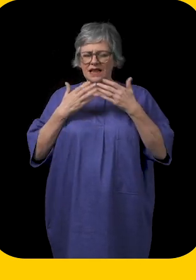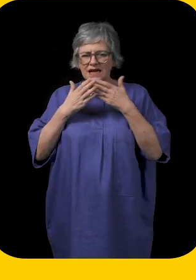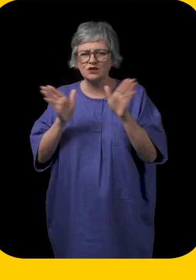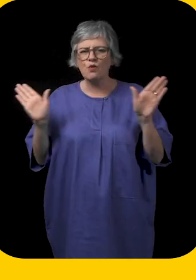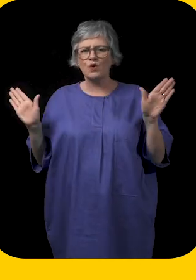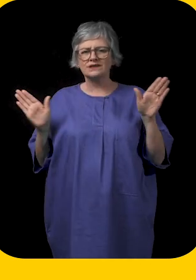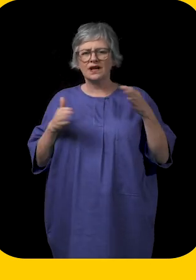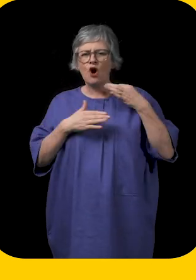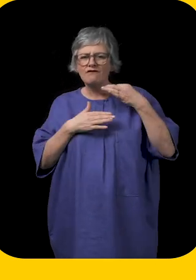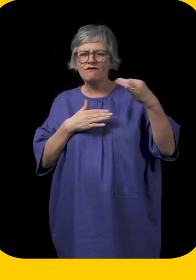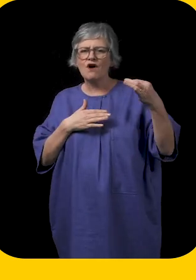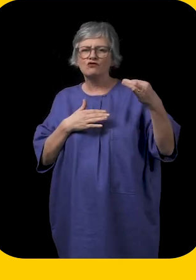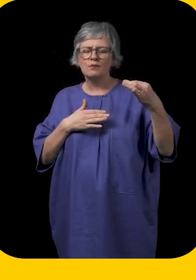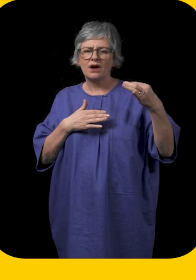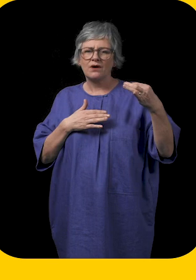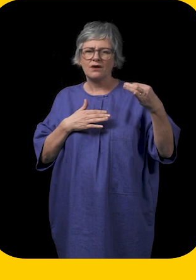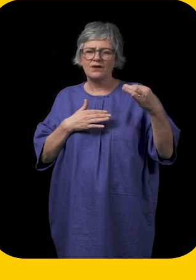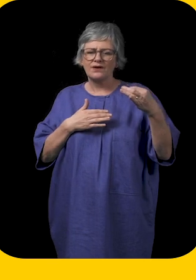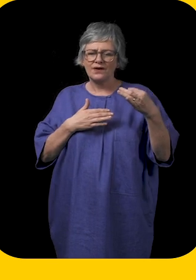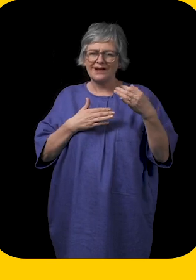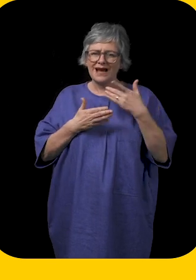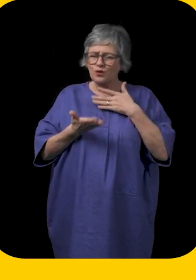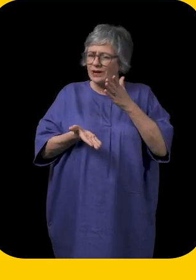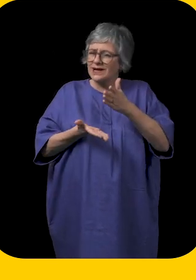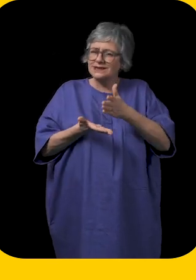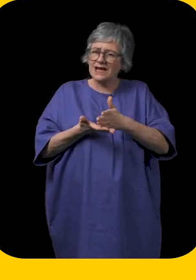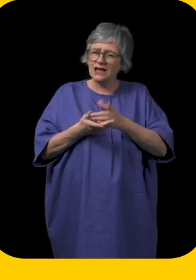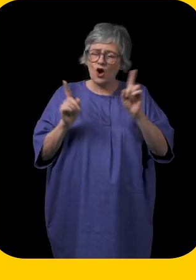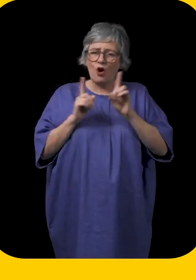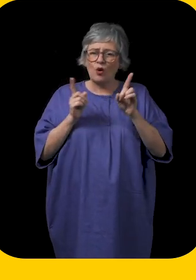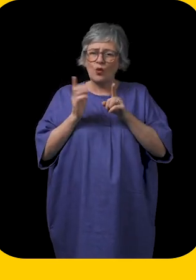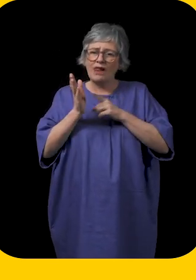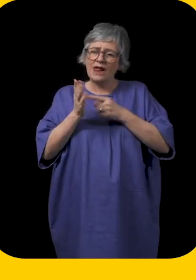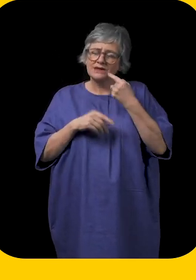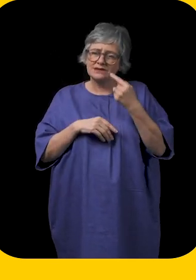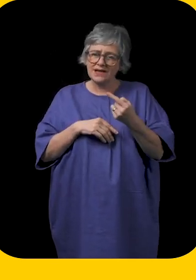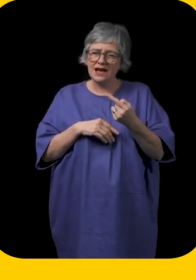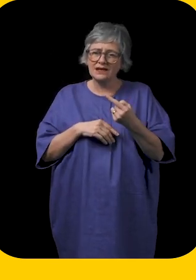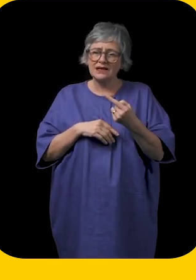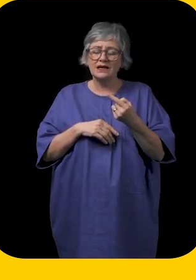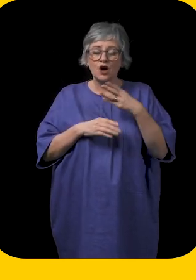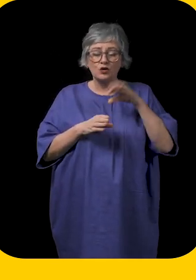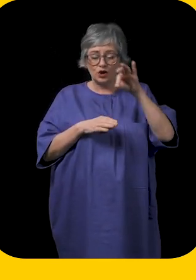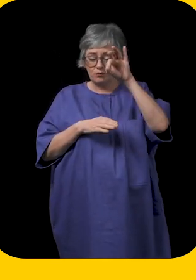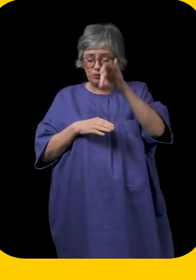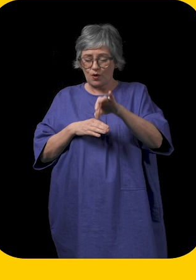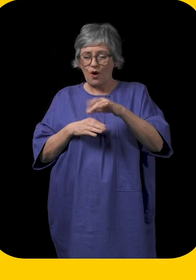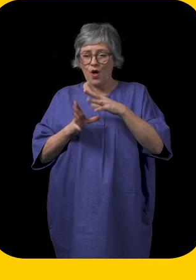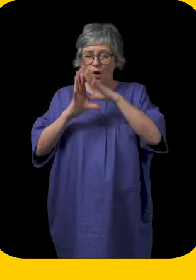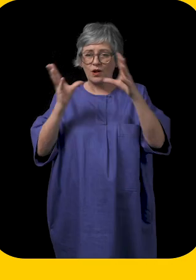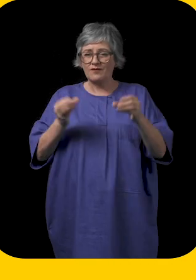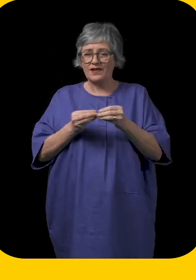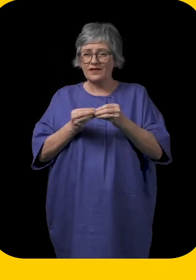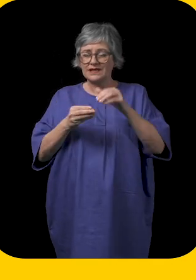so, you know, exposing or vulnerable, or, you know, like, even though, exactly as Leila says, which is exactly right, that, you